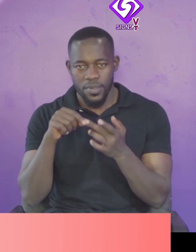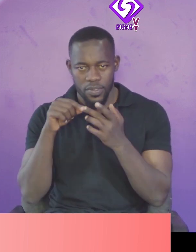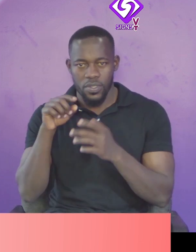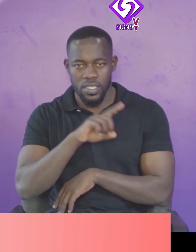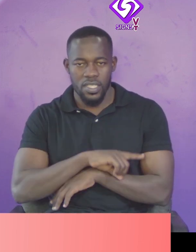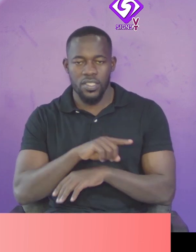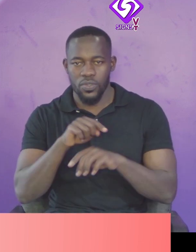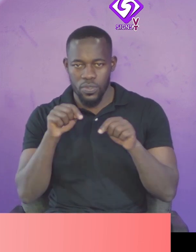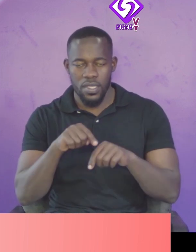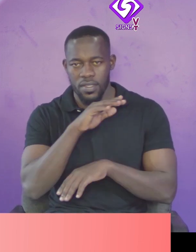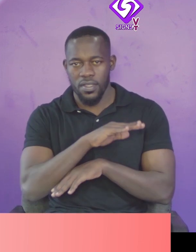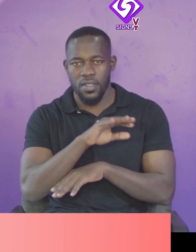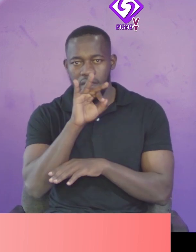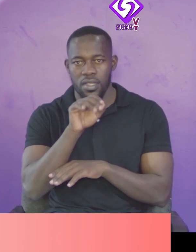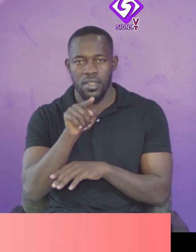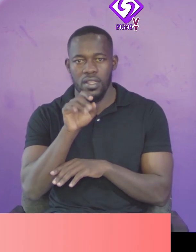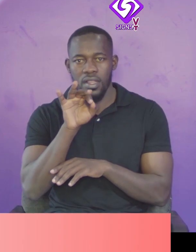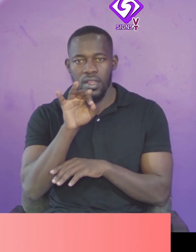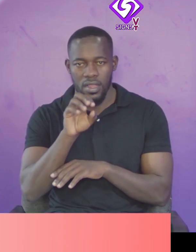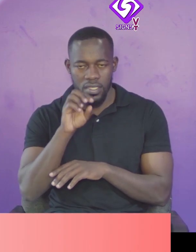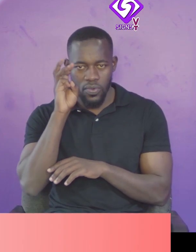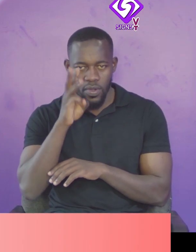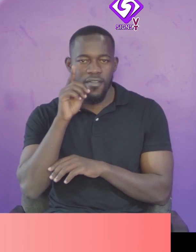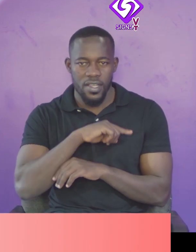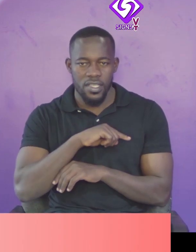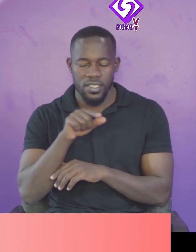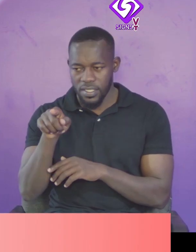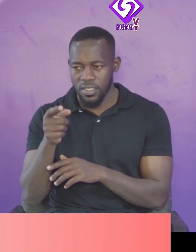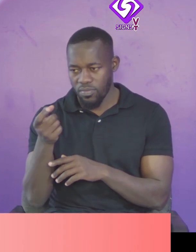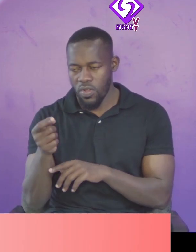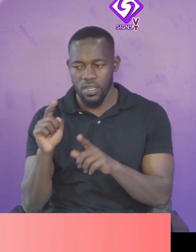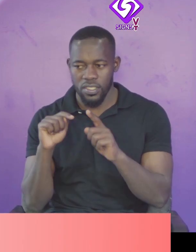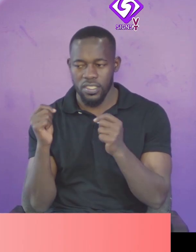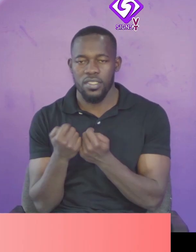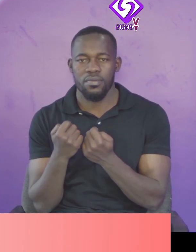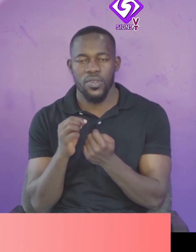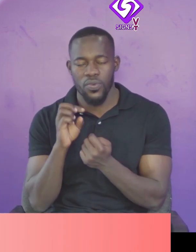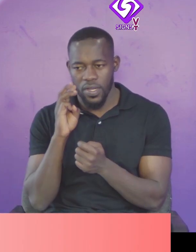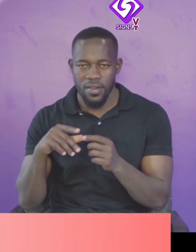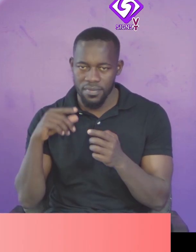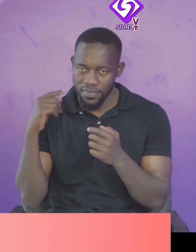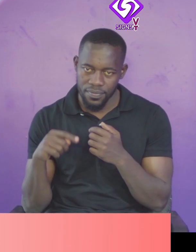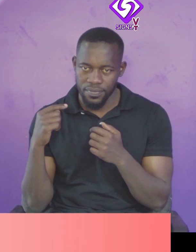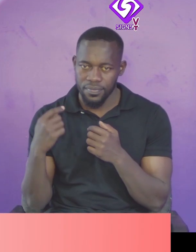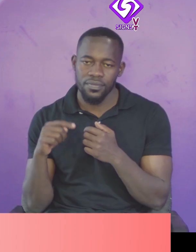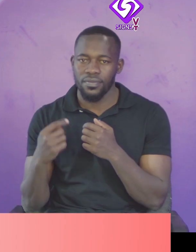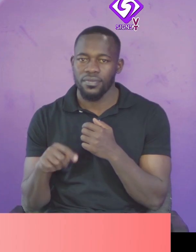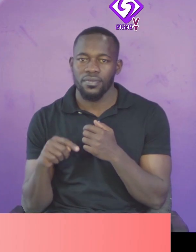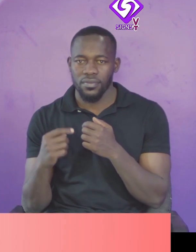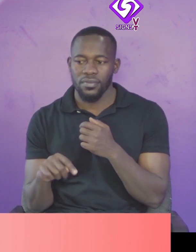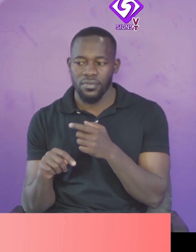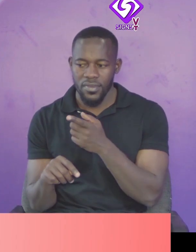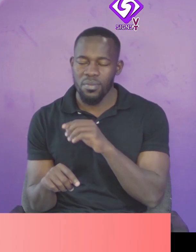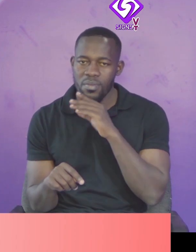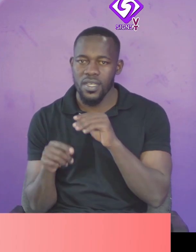3:30 p.m., we are going to finish that small team managed by Unai Emery, who refused to coach Arsenal